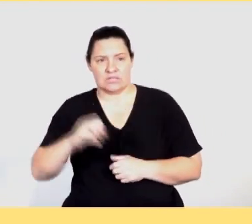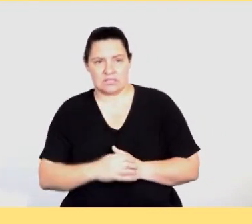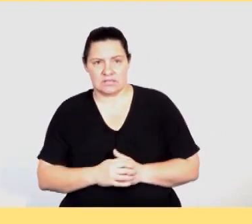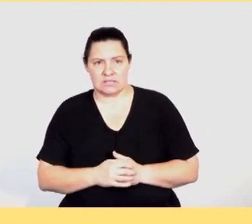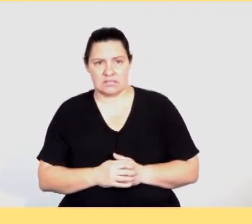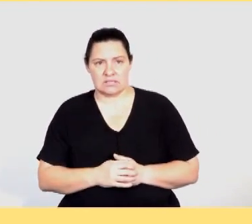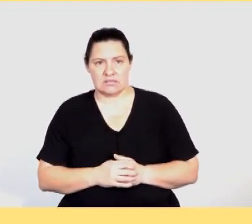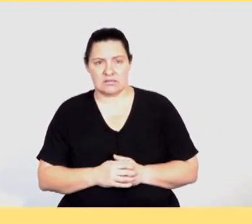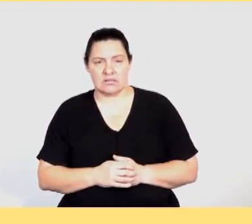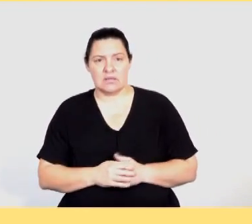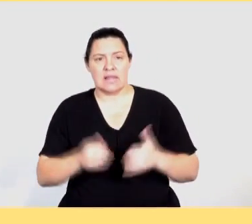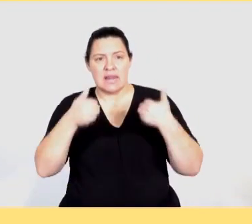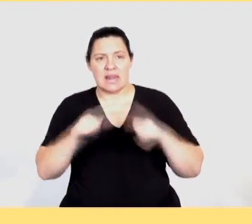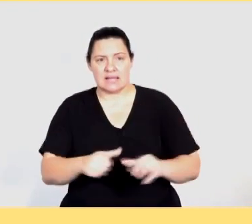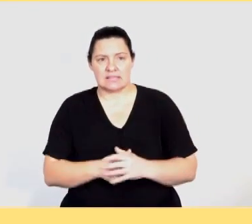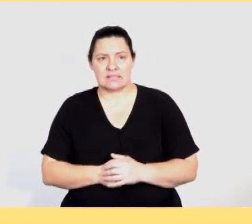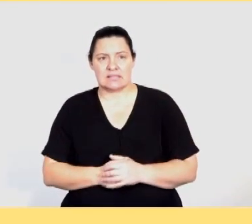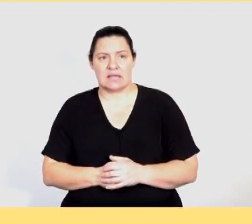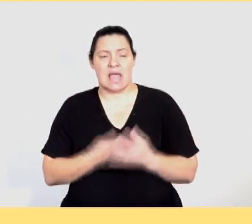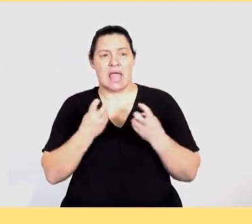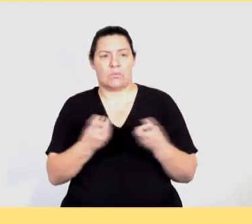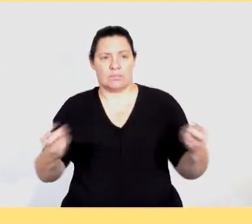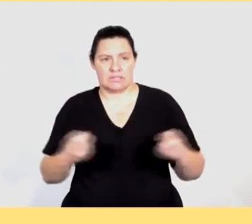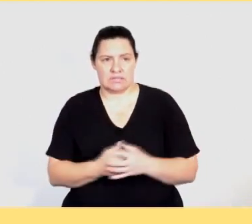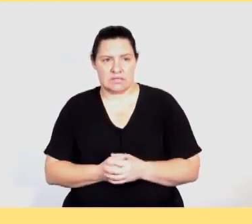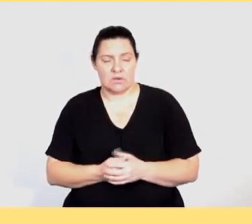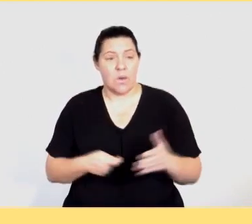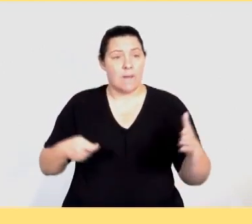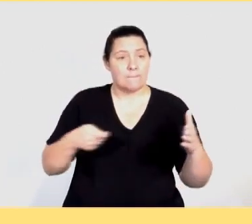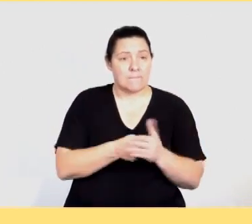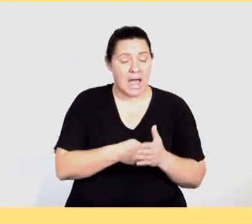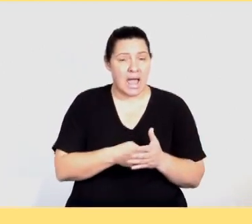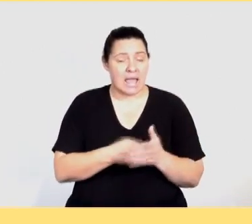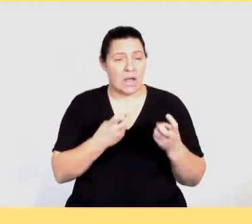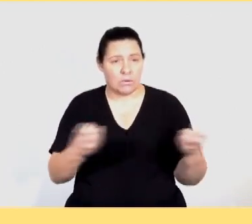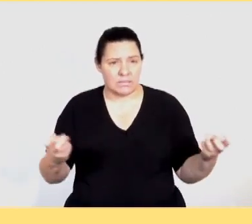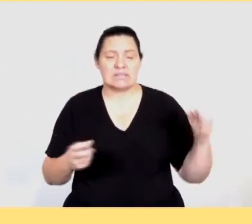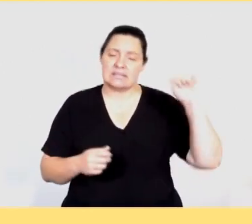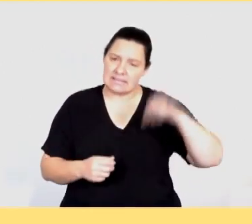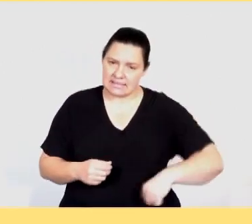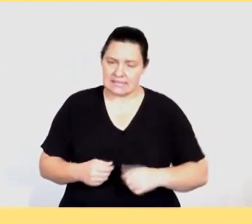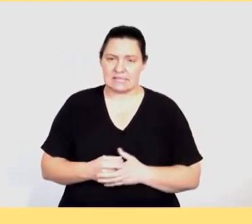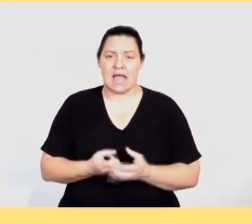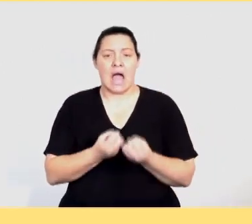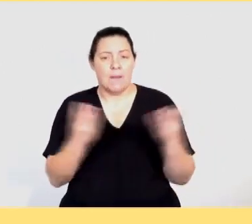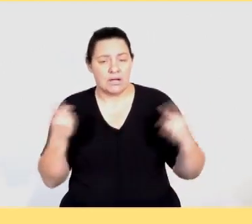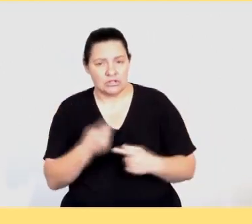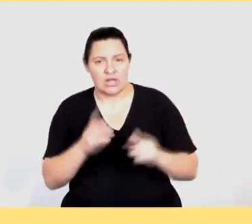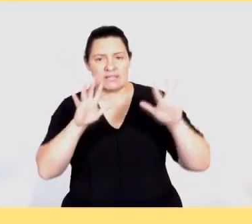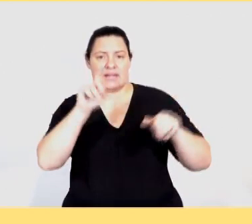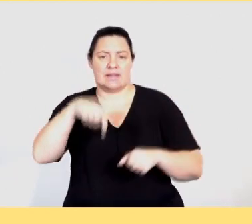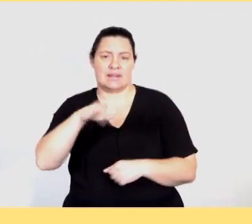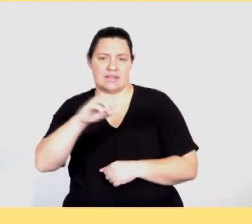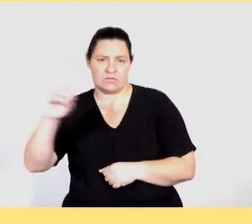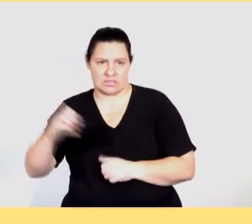69,000. The next is my equipment. Did I buy any equipment? Yes. How much was